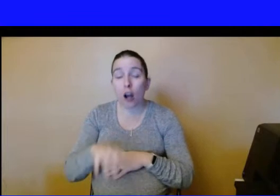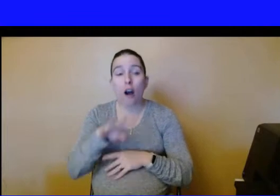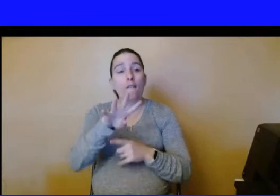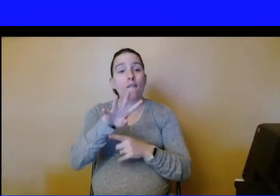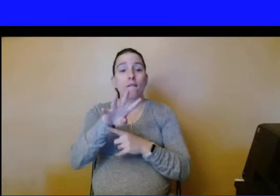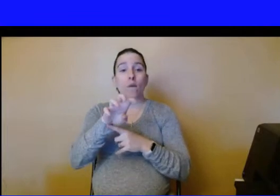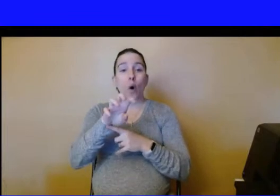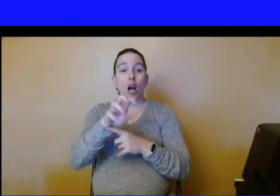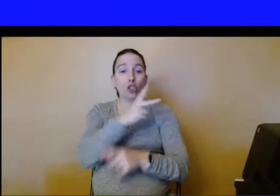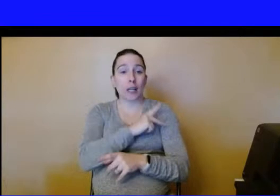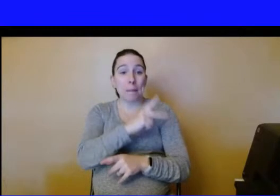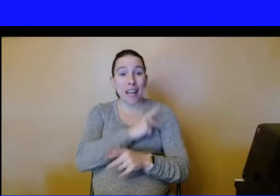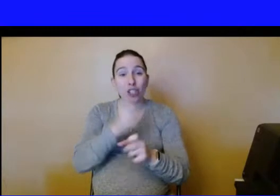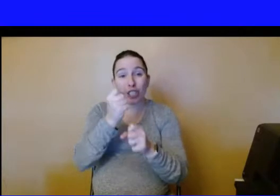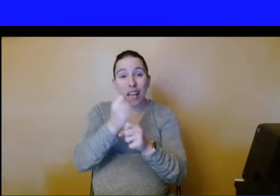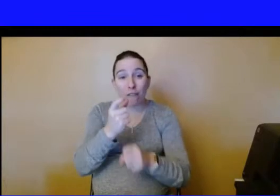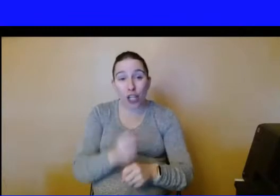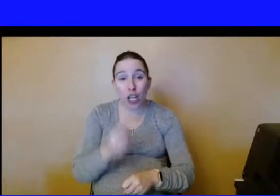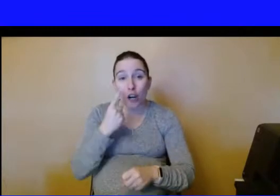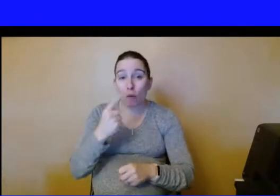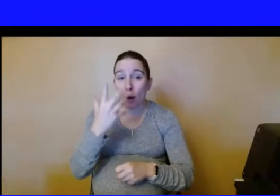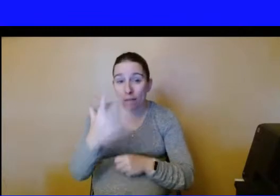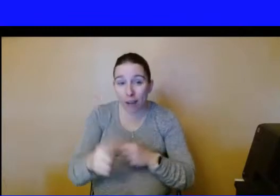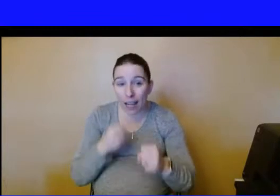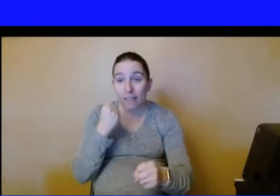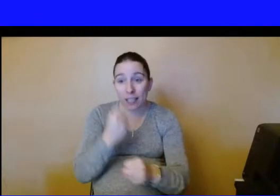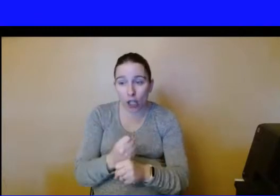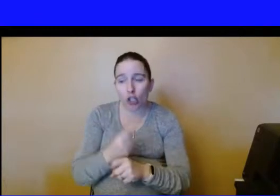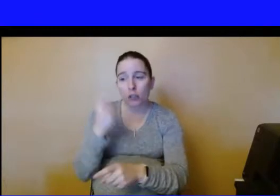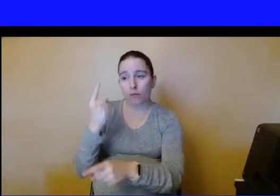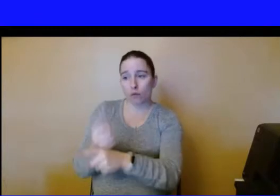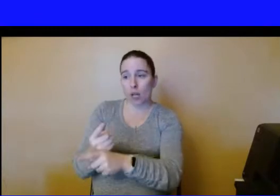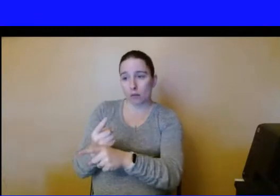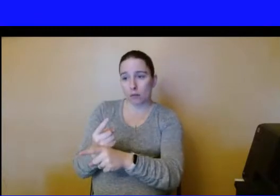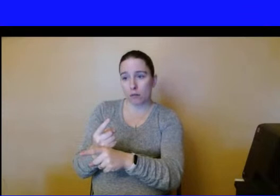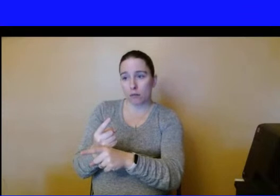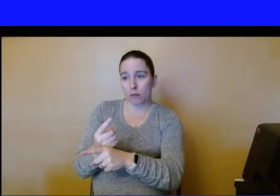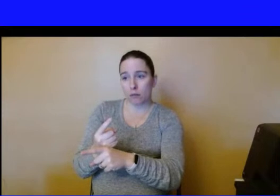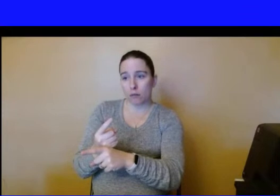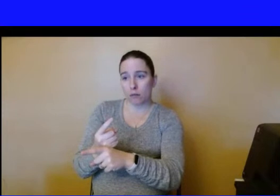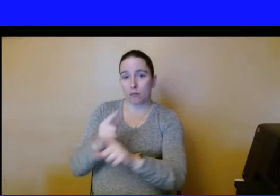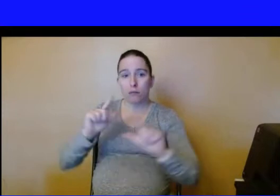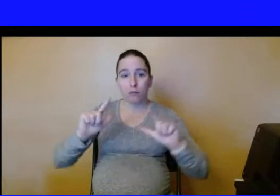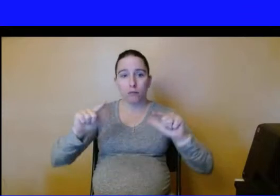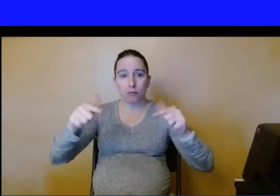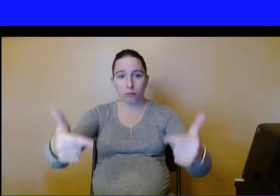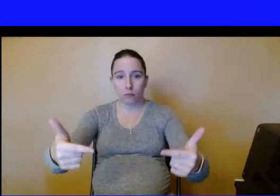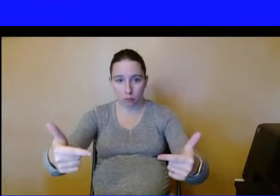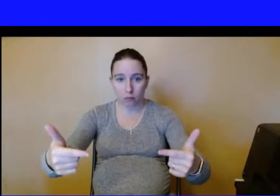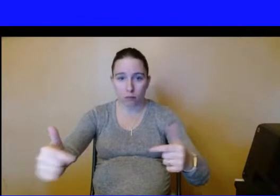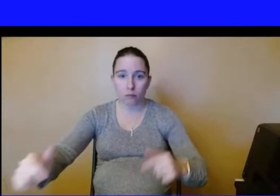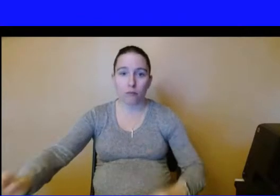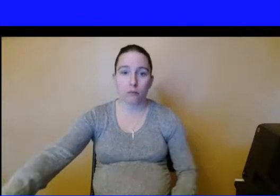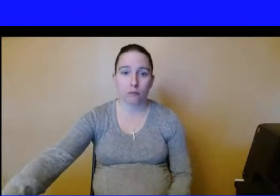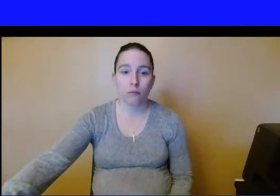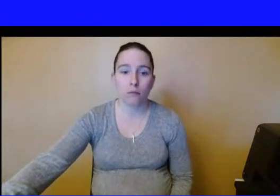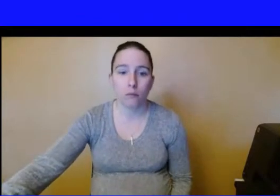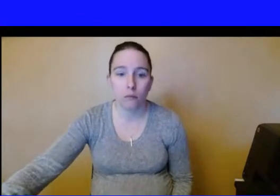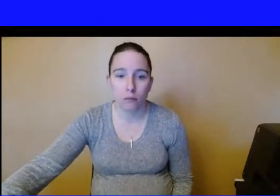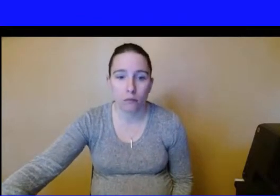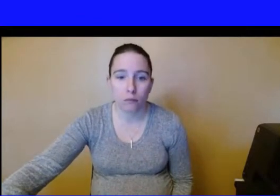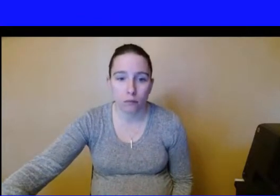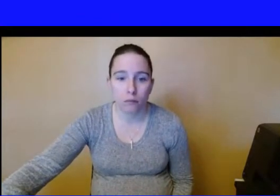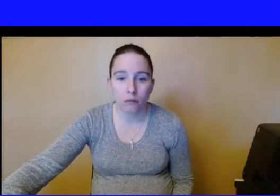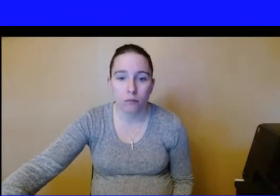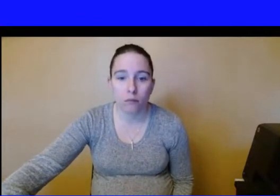facilities that are for longer term, because here they're going to work for a certain period of time with the